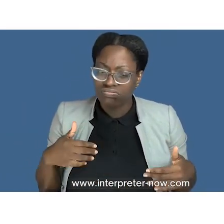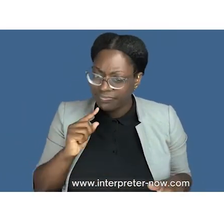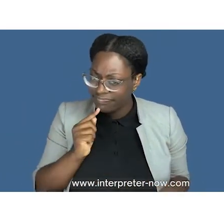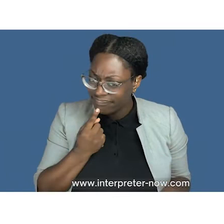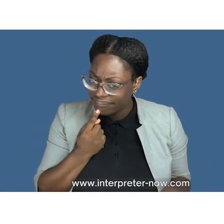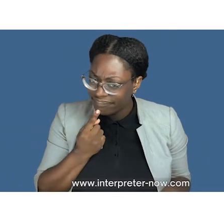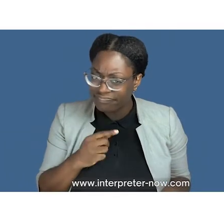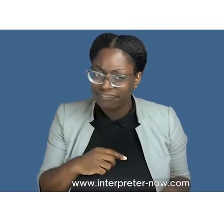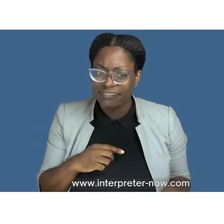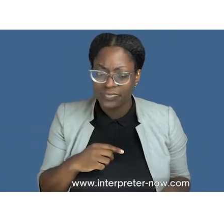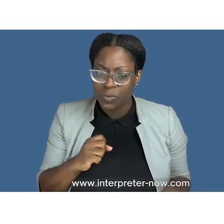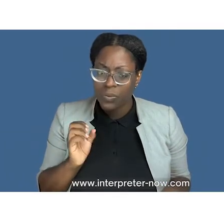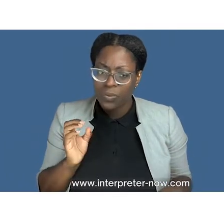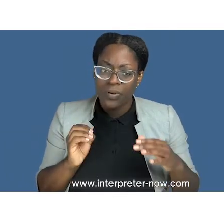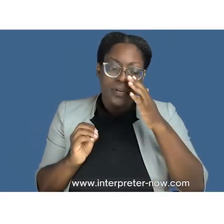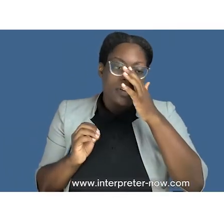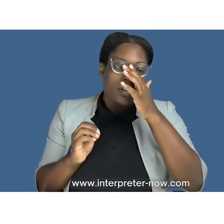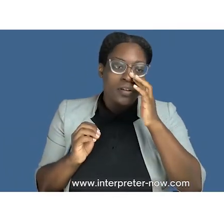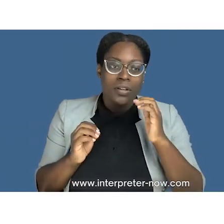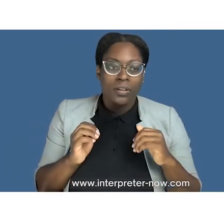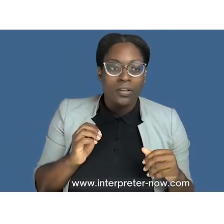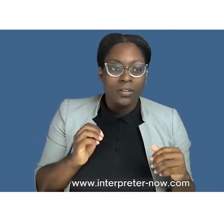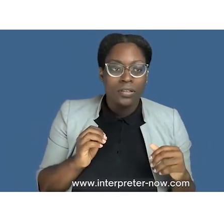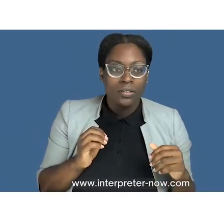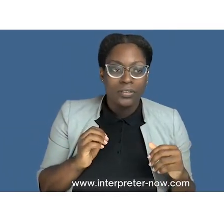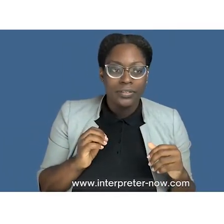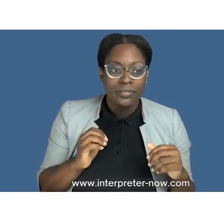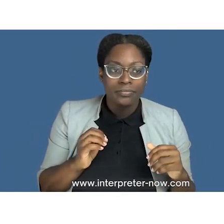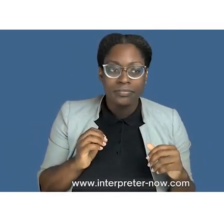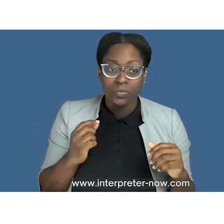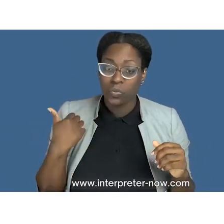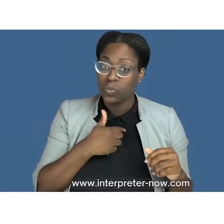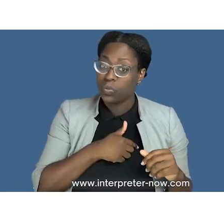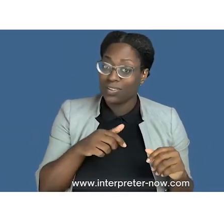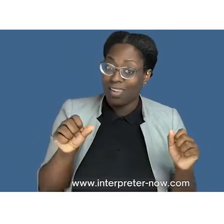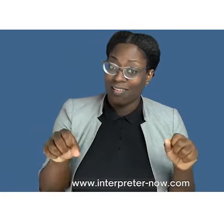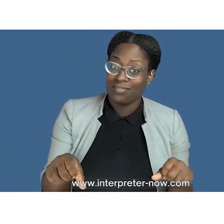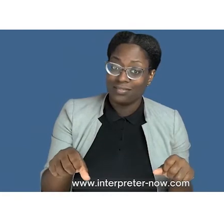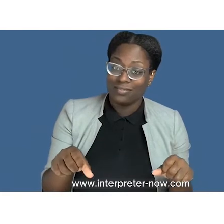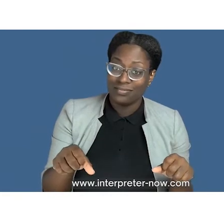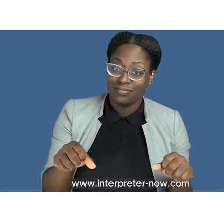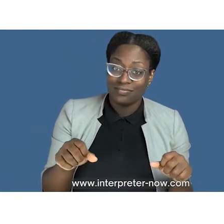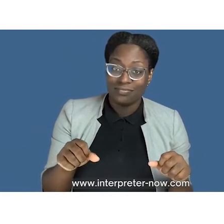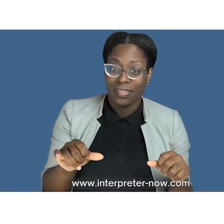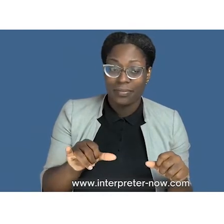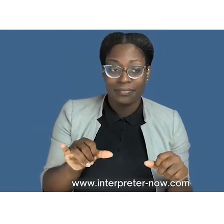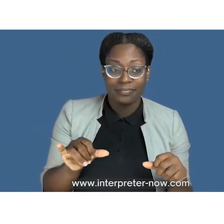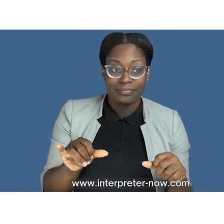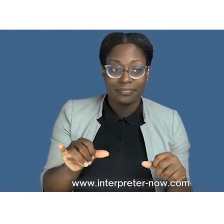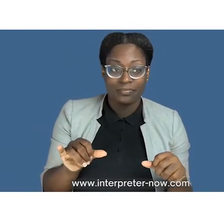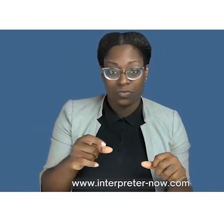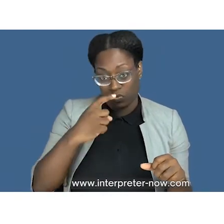Research shows that repeated microaggressions over time can impact people behaviorally,